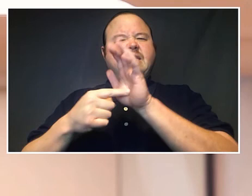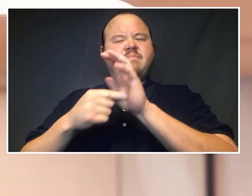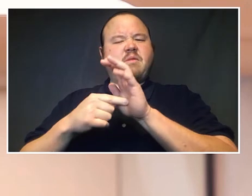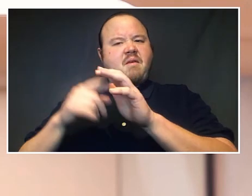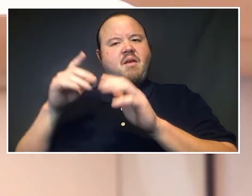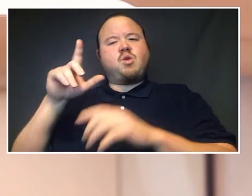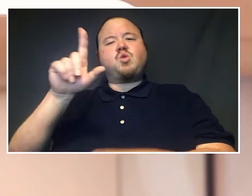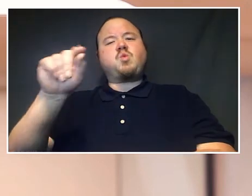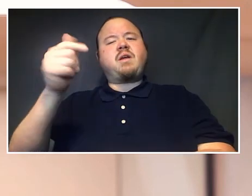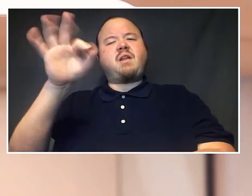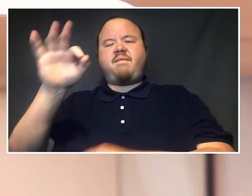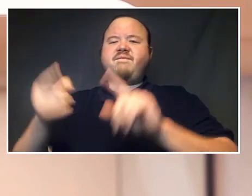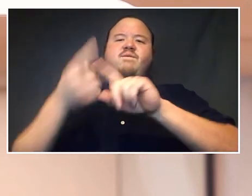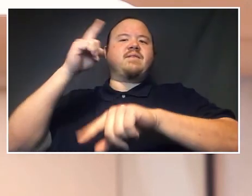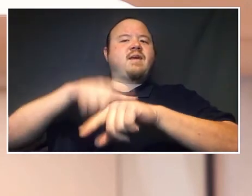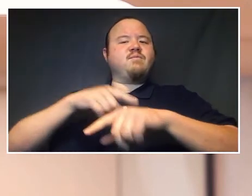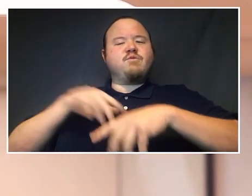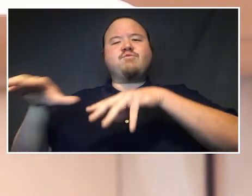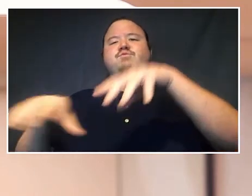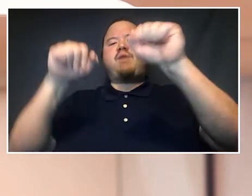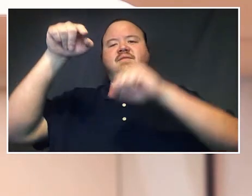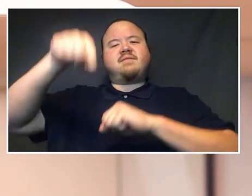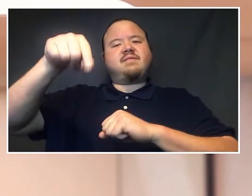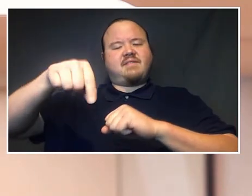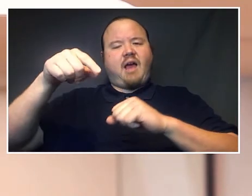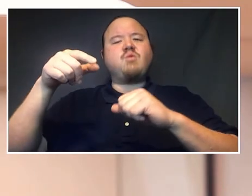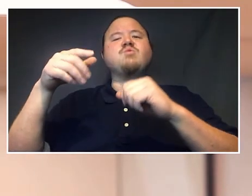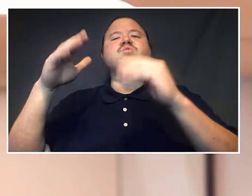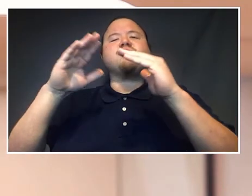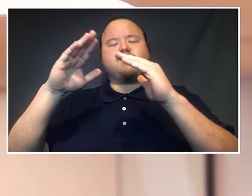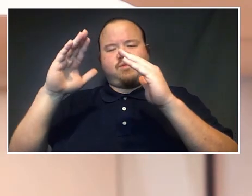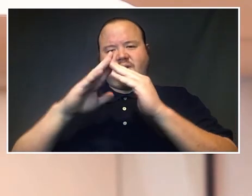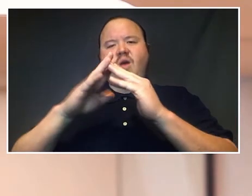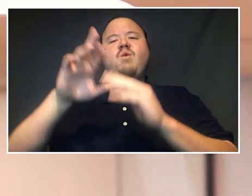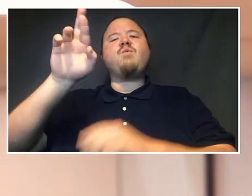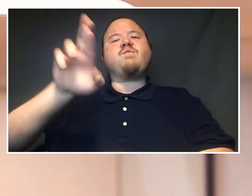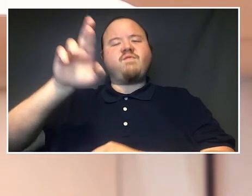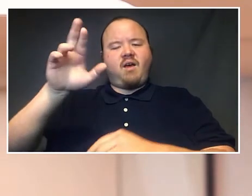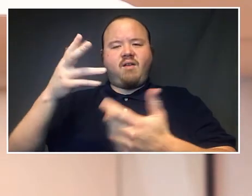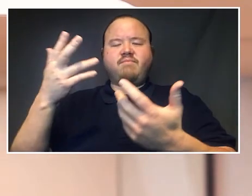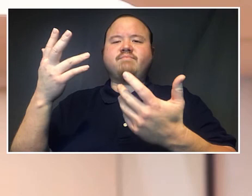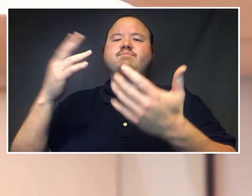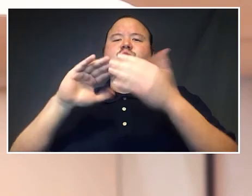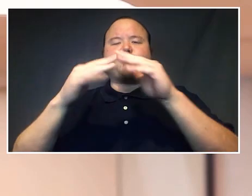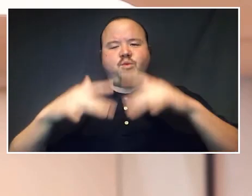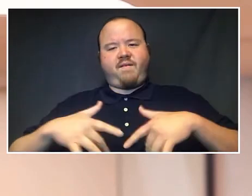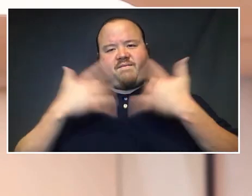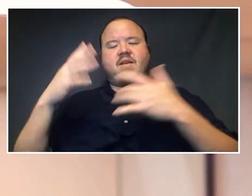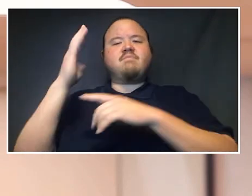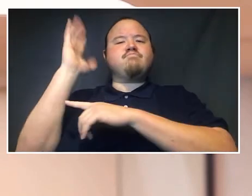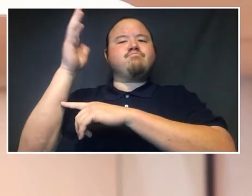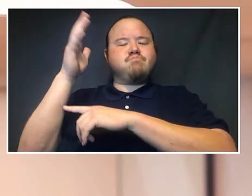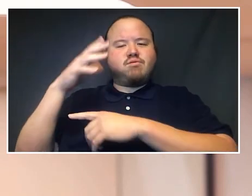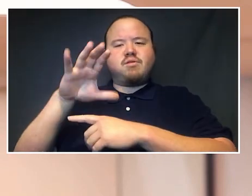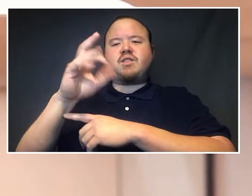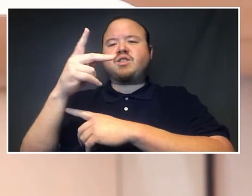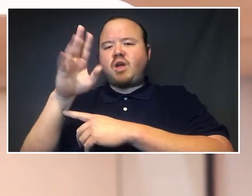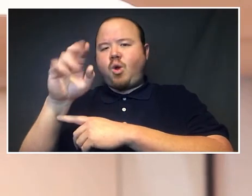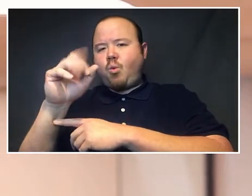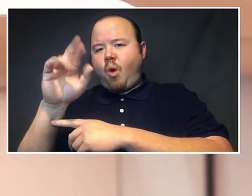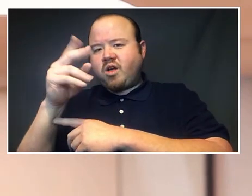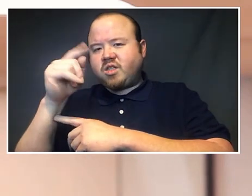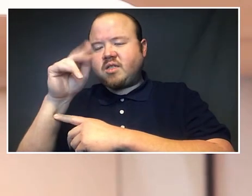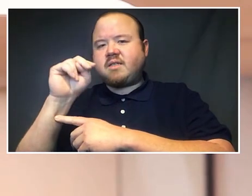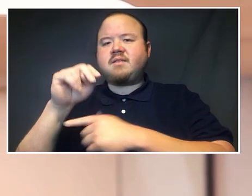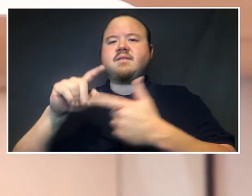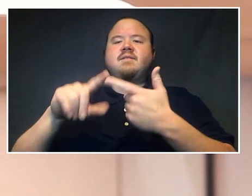we hosted a community event in downtown Riverside with opening ceremony remarks from Board of Supervisor Chuck Washington, the Behavioral